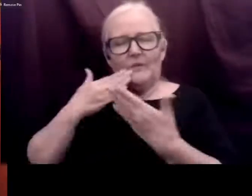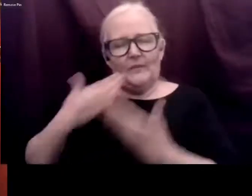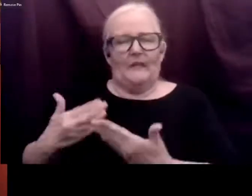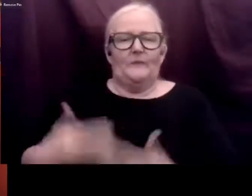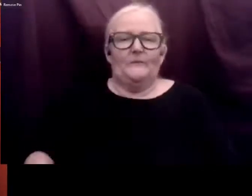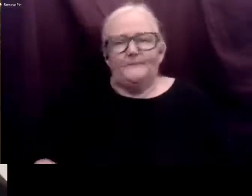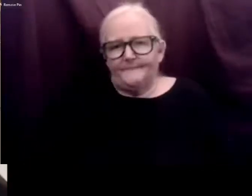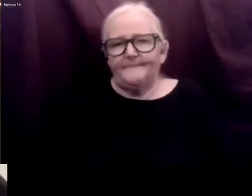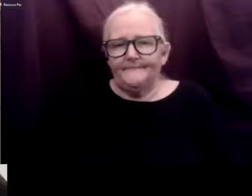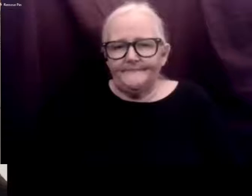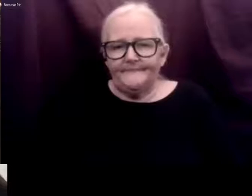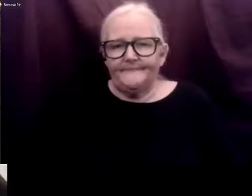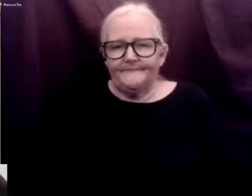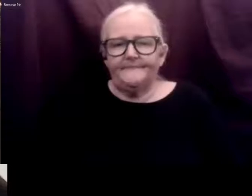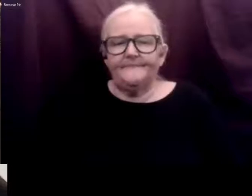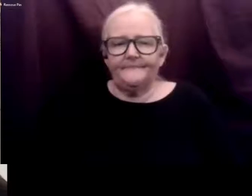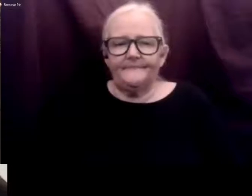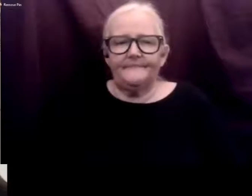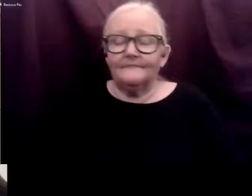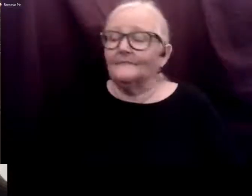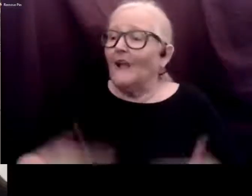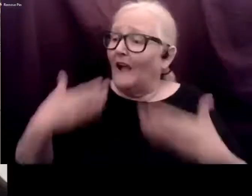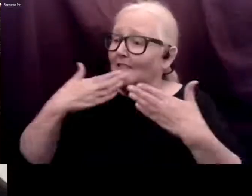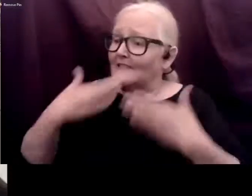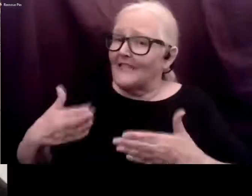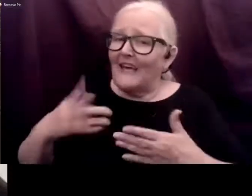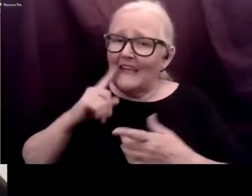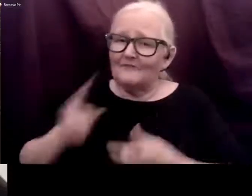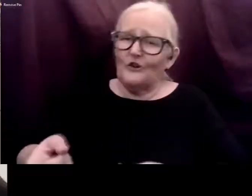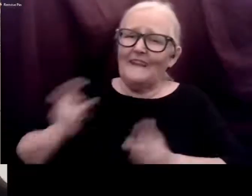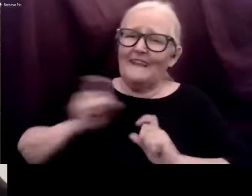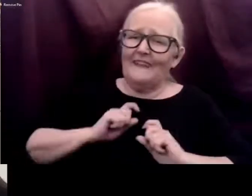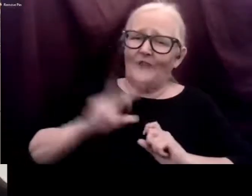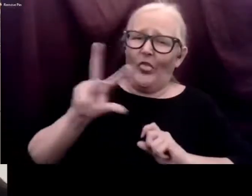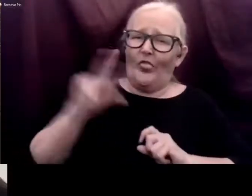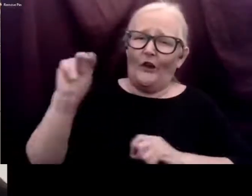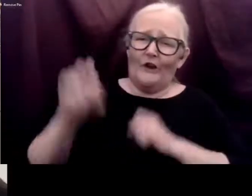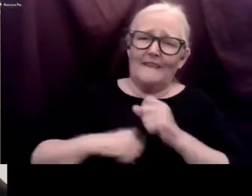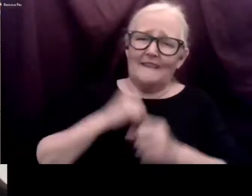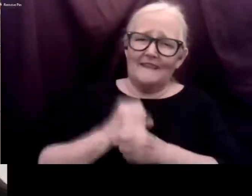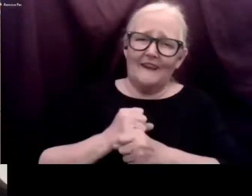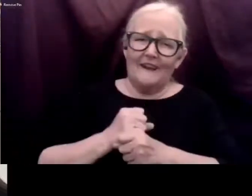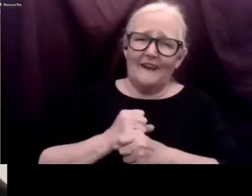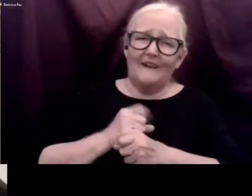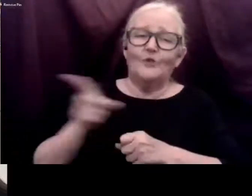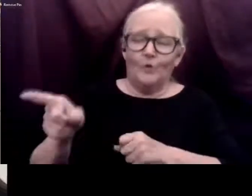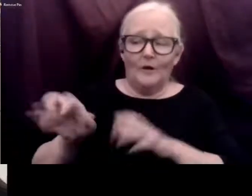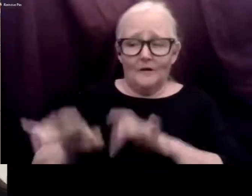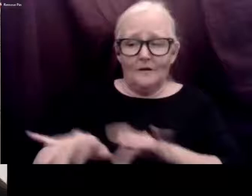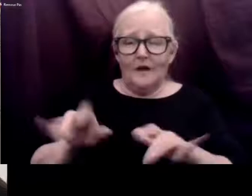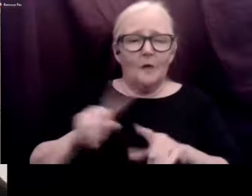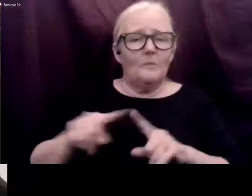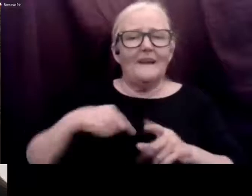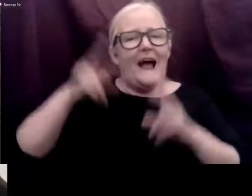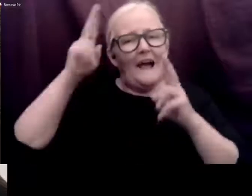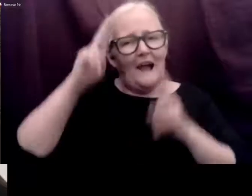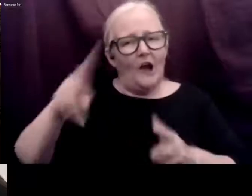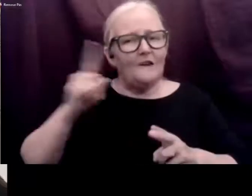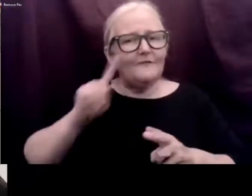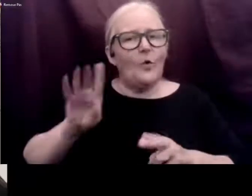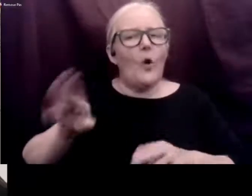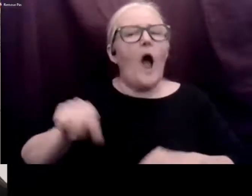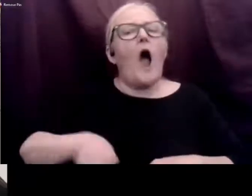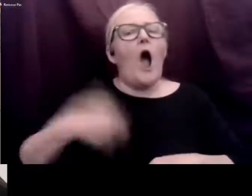Thanks for gifting us for 30 years. You've been awesome at playing, but I honor you for the other gifts you brought us, like the auction events you've offered, and